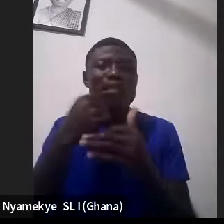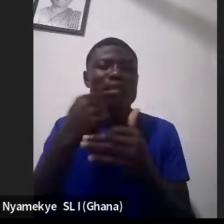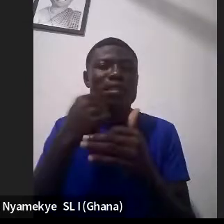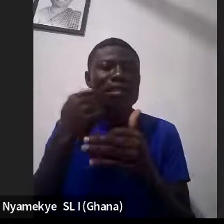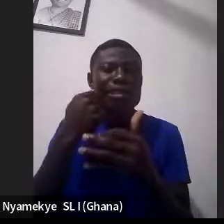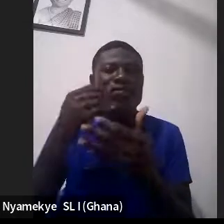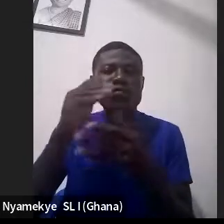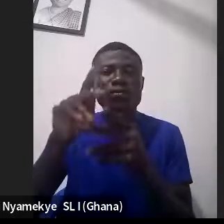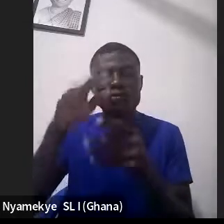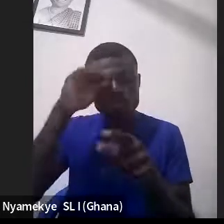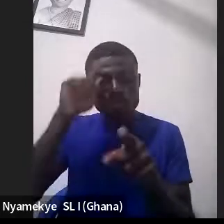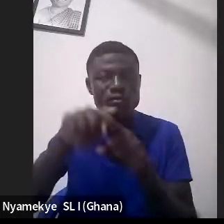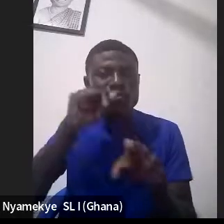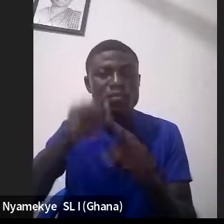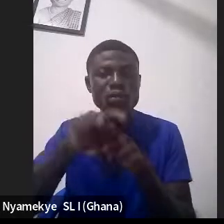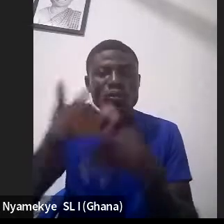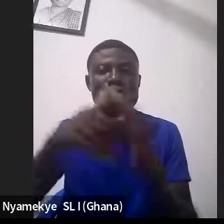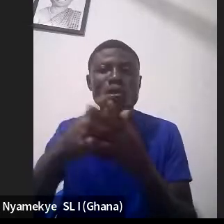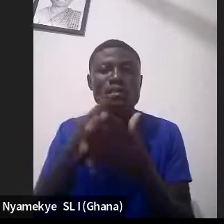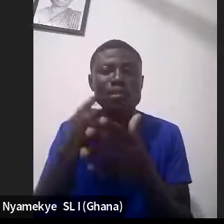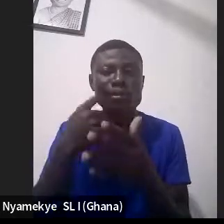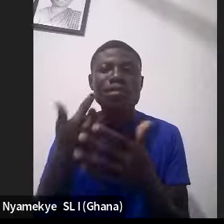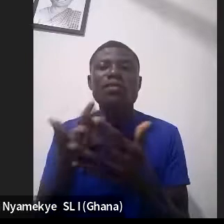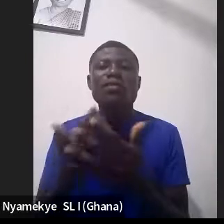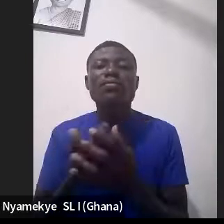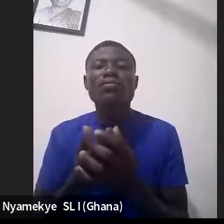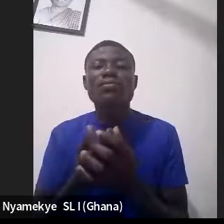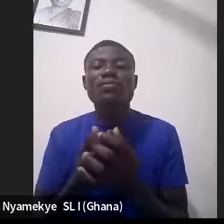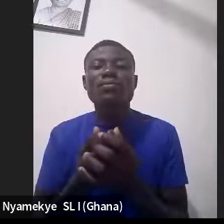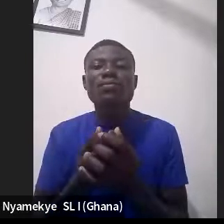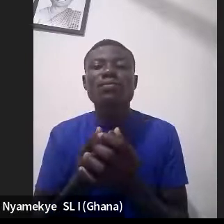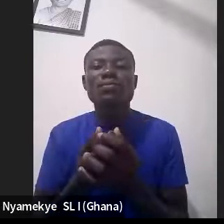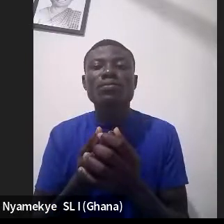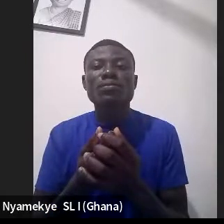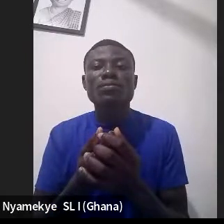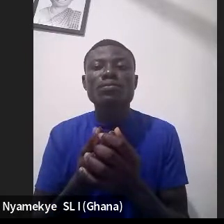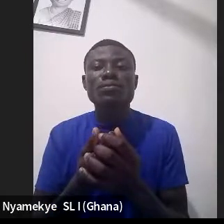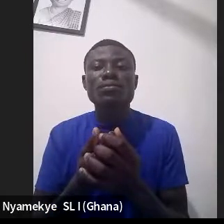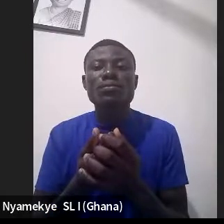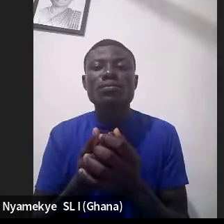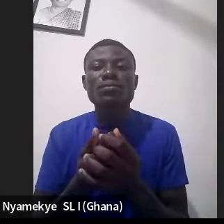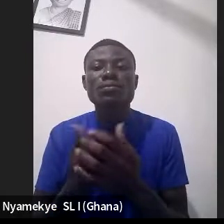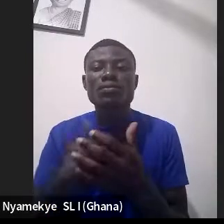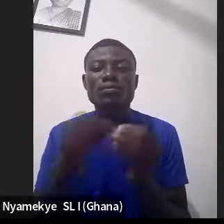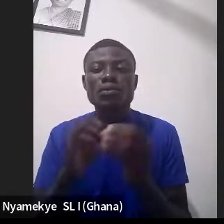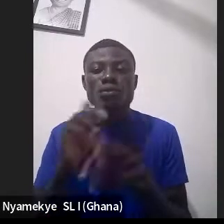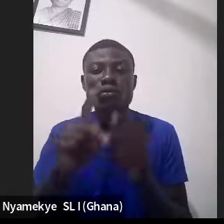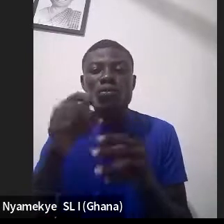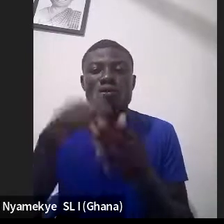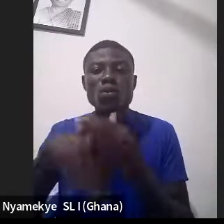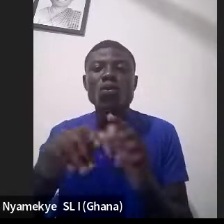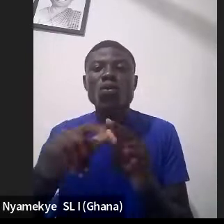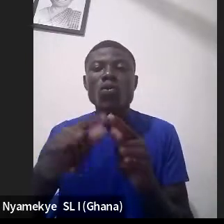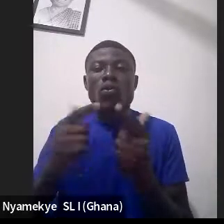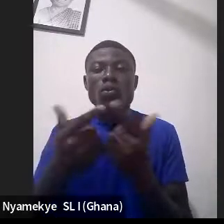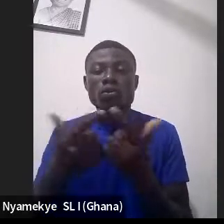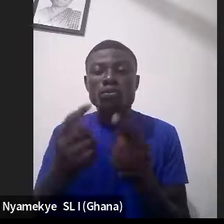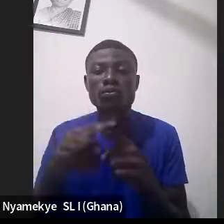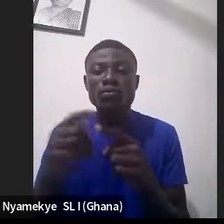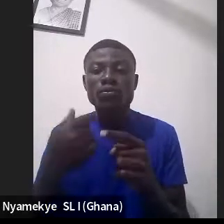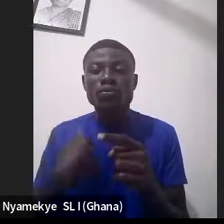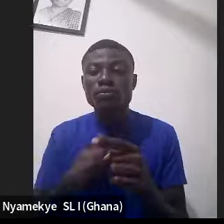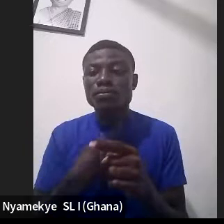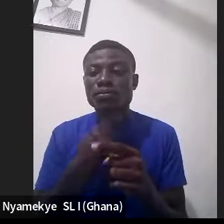and sisters that also have a hearing impediment. And we have quite a number of them on the call at the moment. And